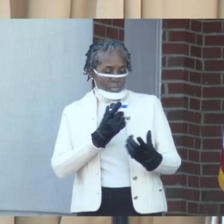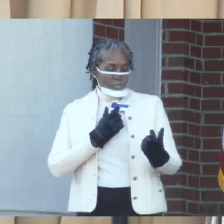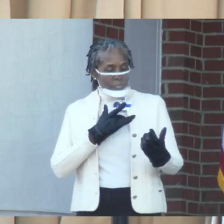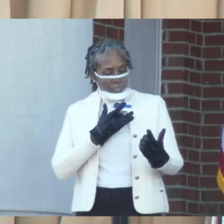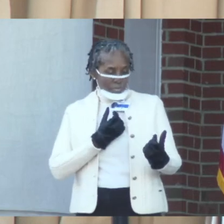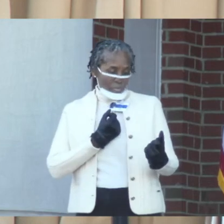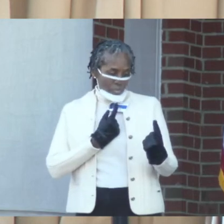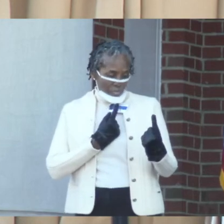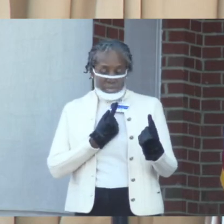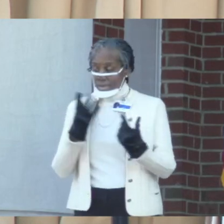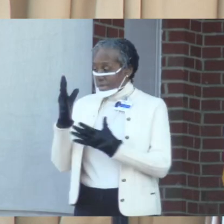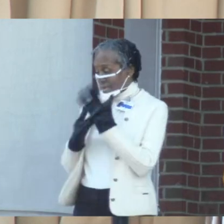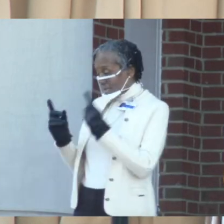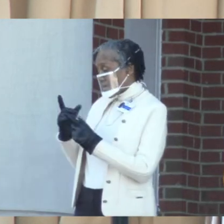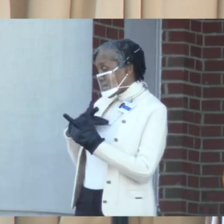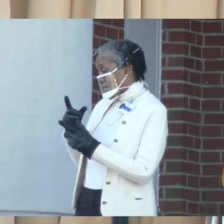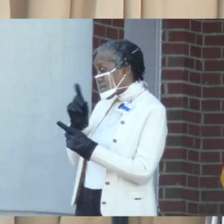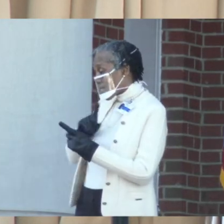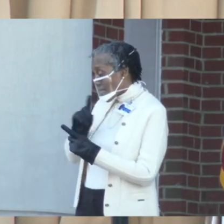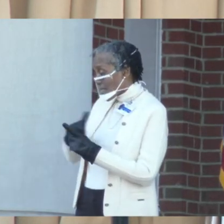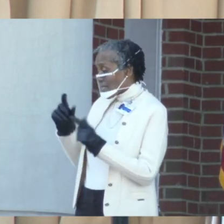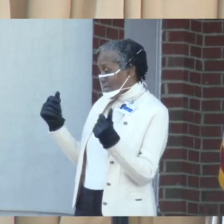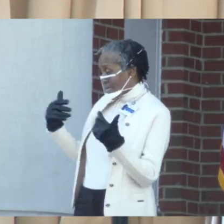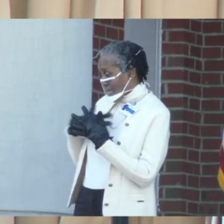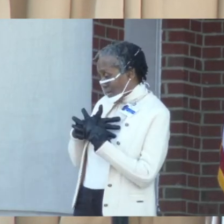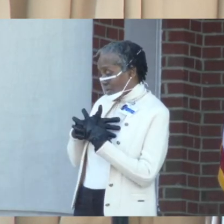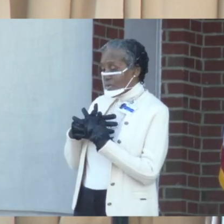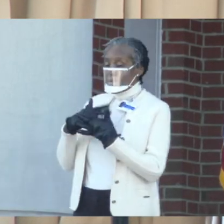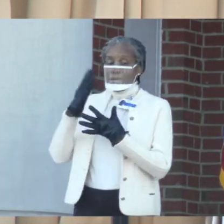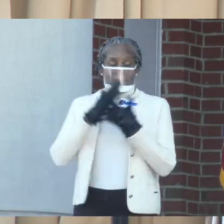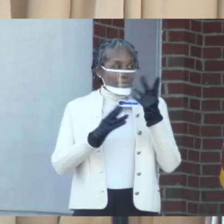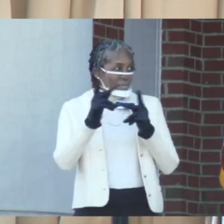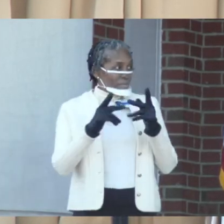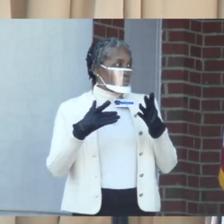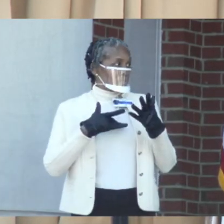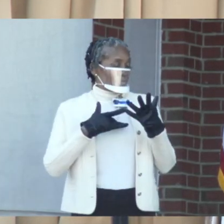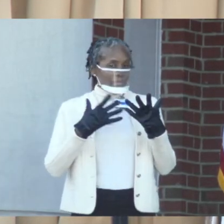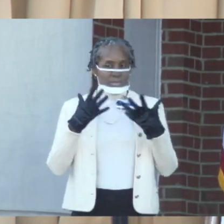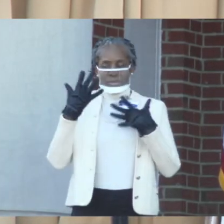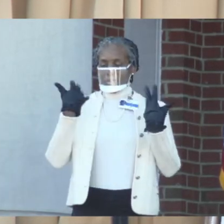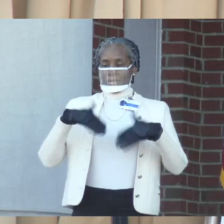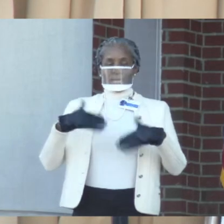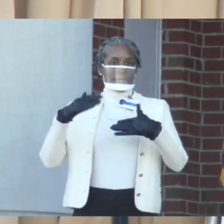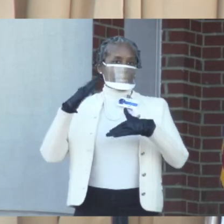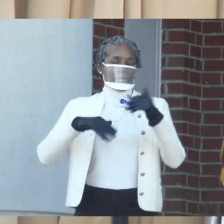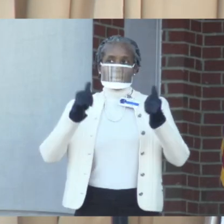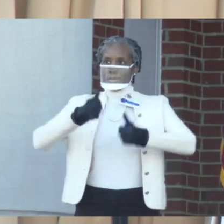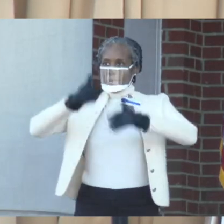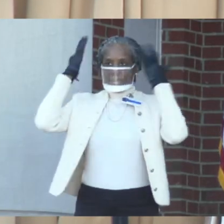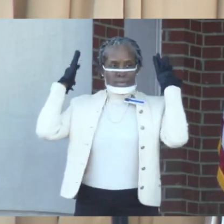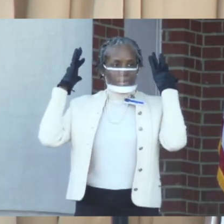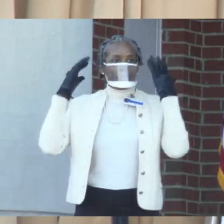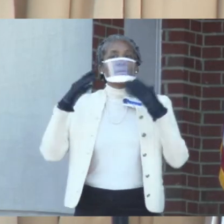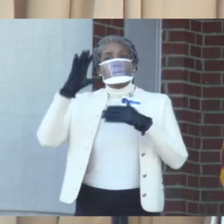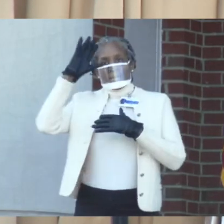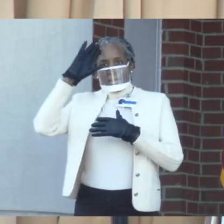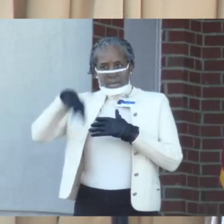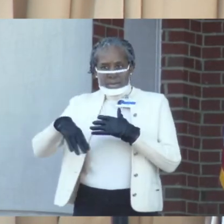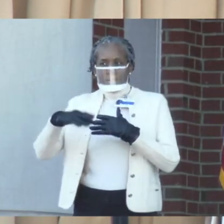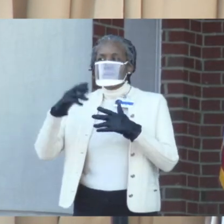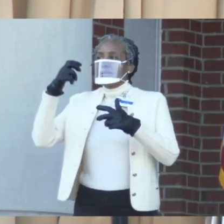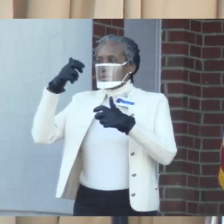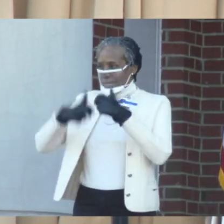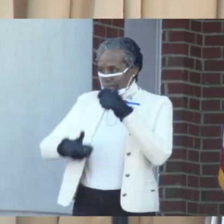alone and scared and are learning to find light in the little things. I know it's been